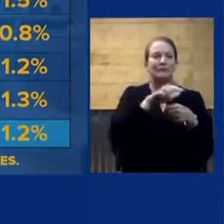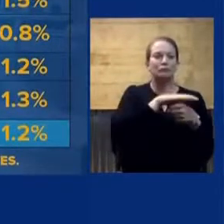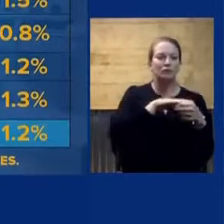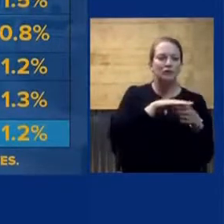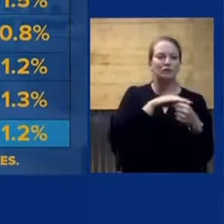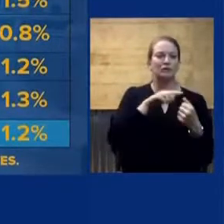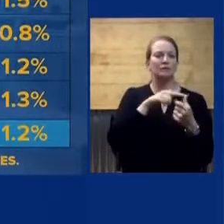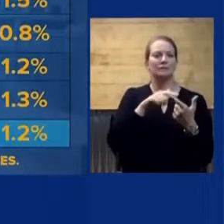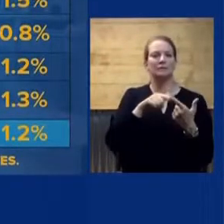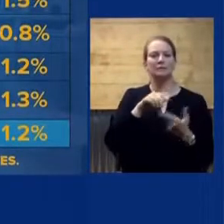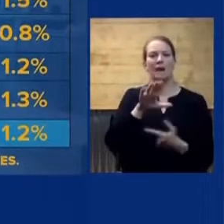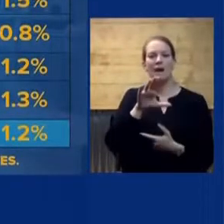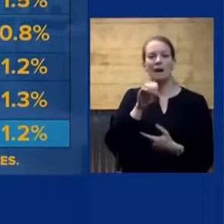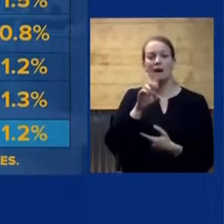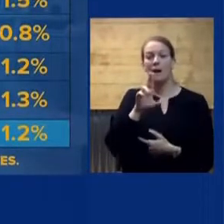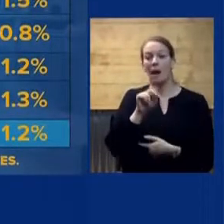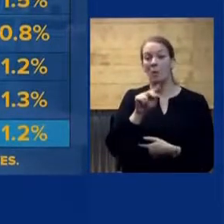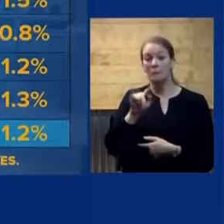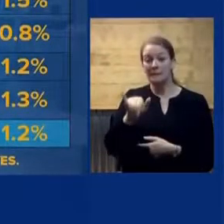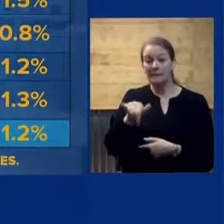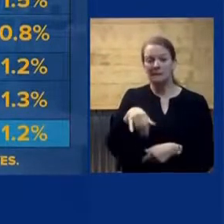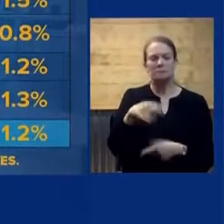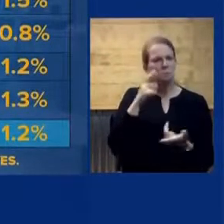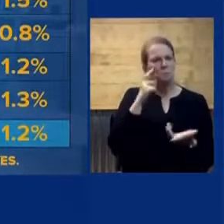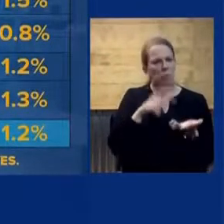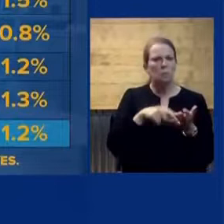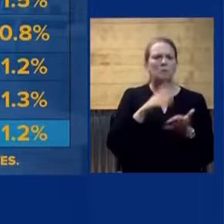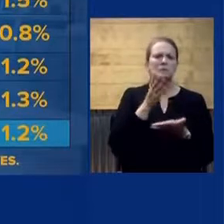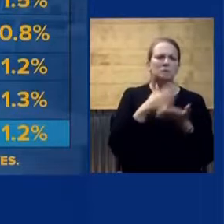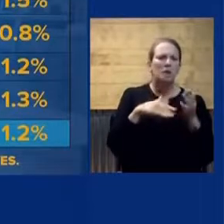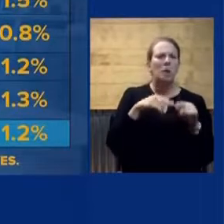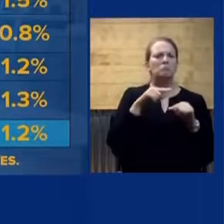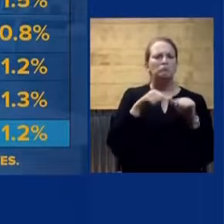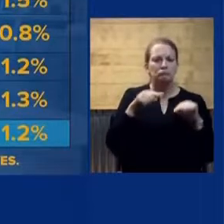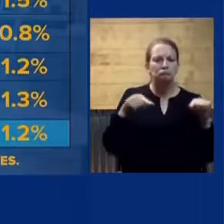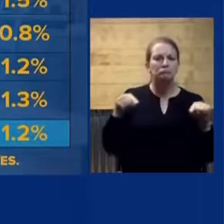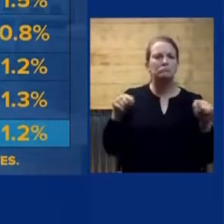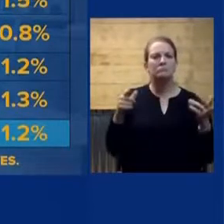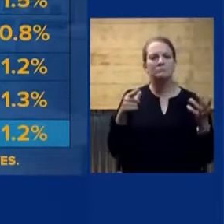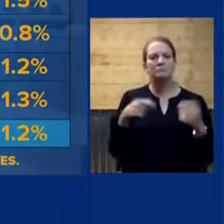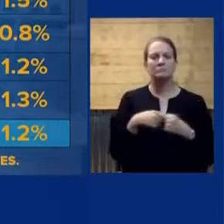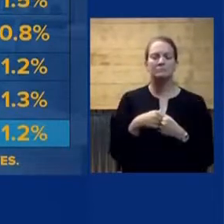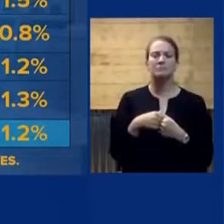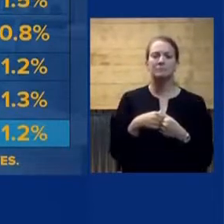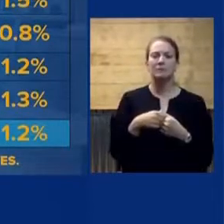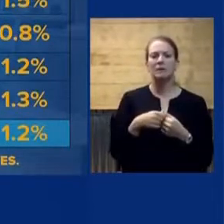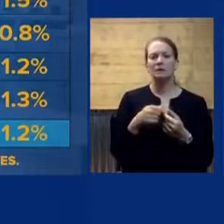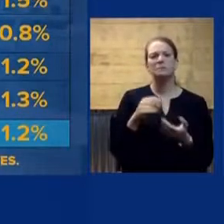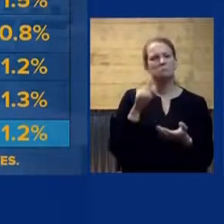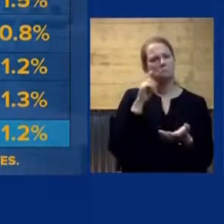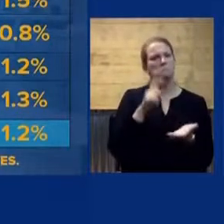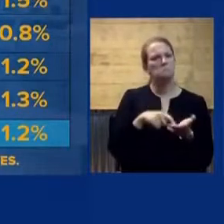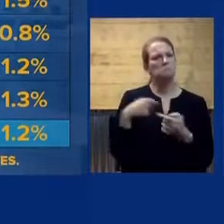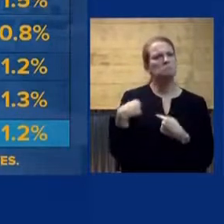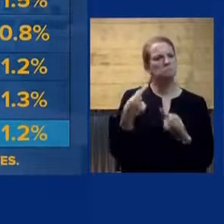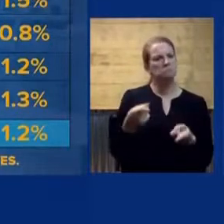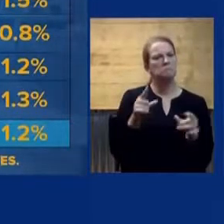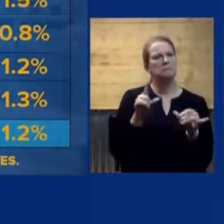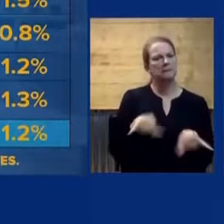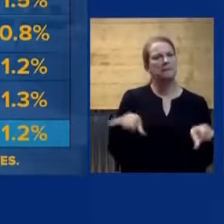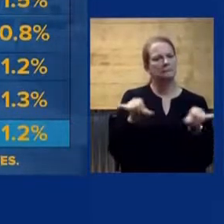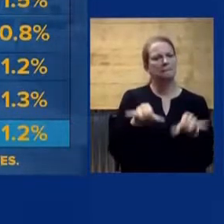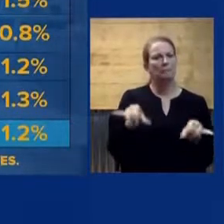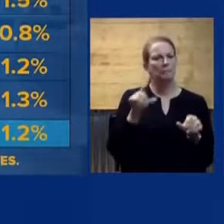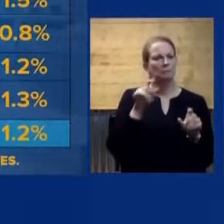county. You see some slight variances among the counties, which we have been seeing and we've been